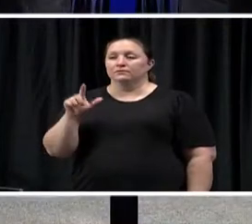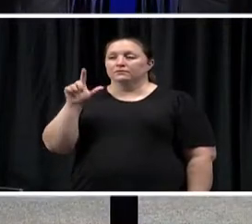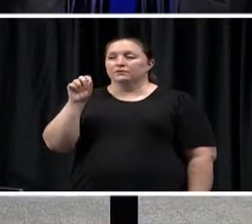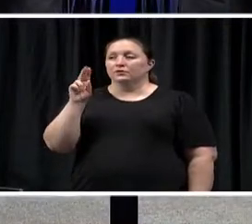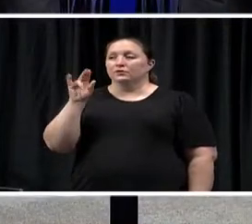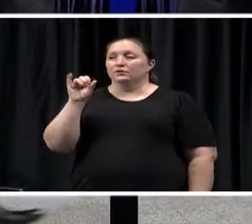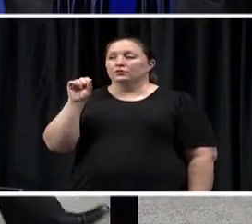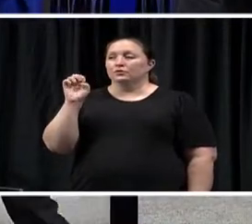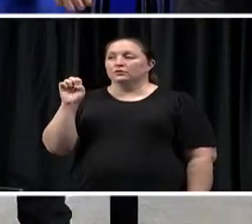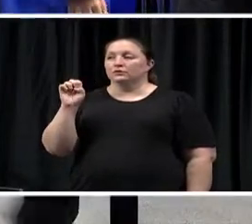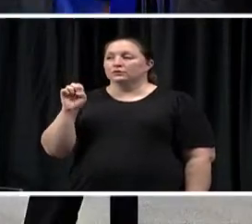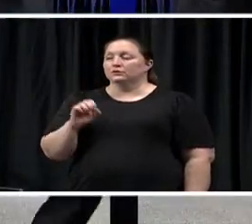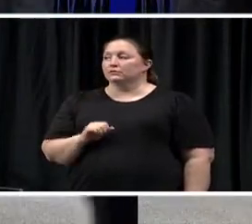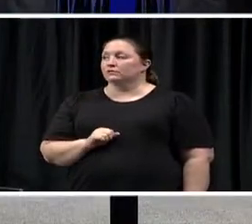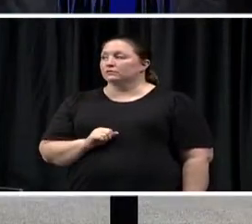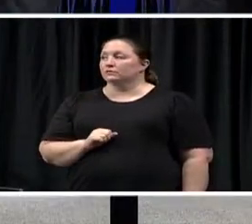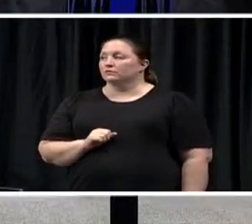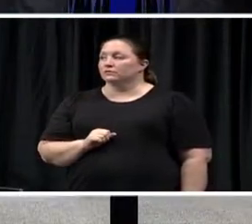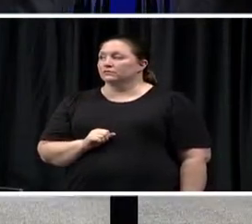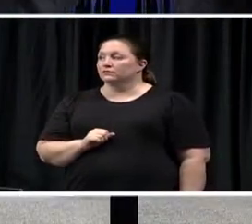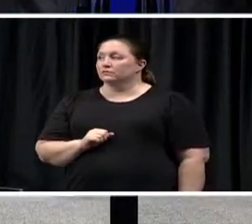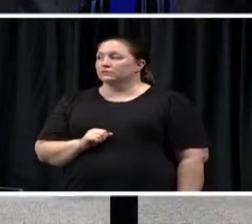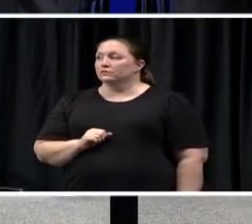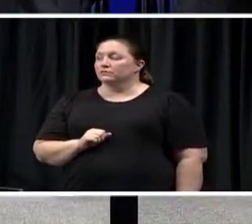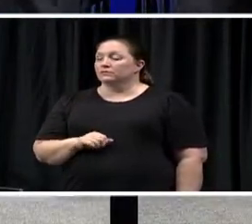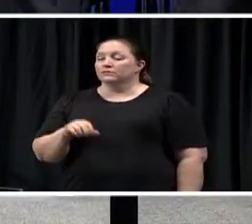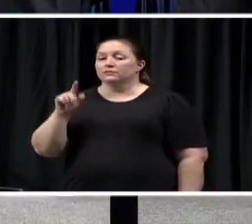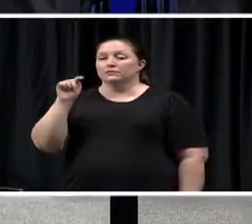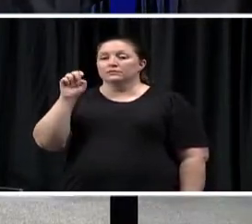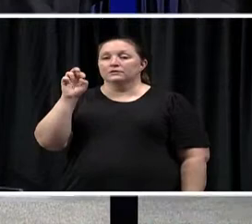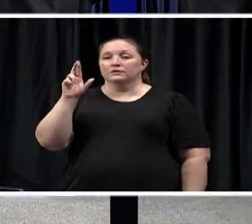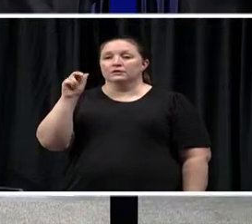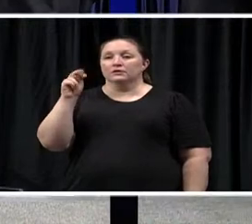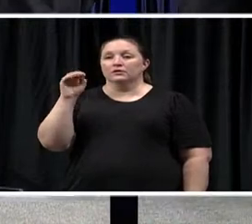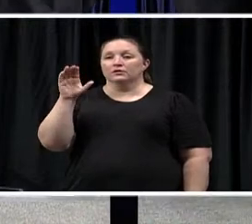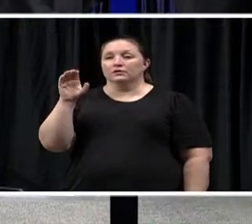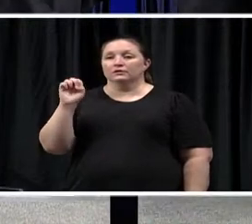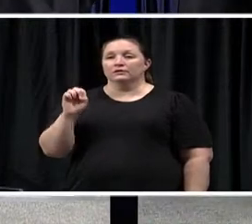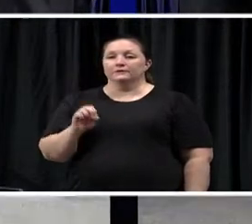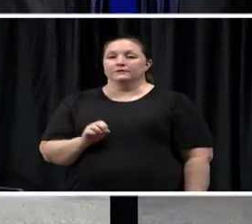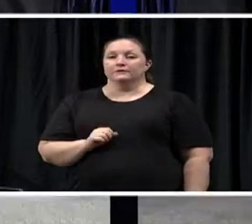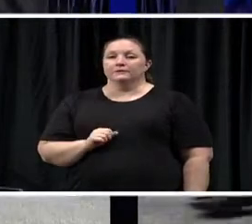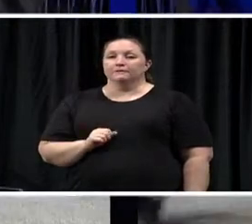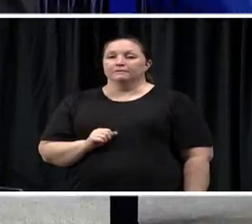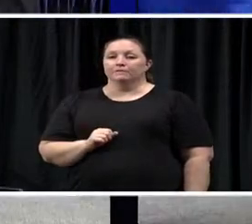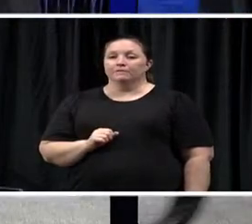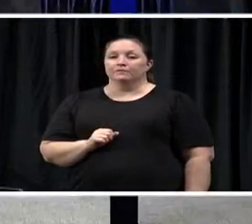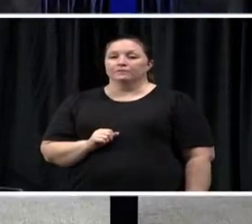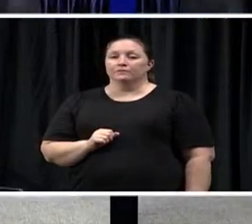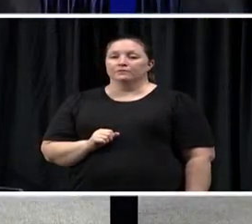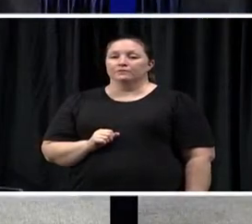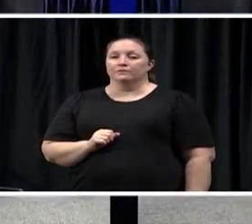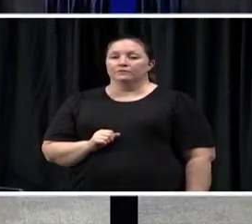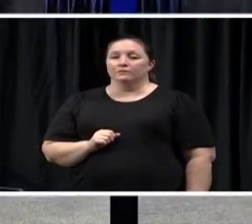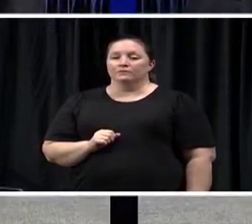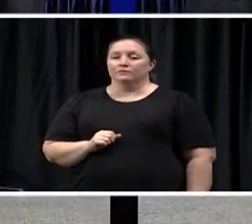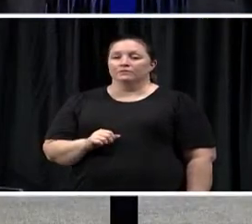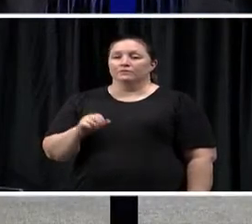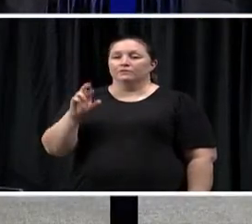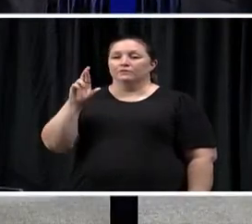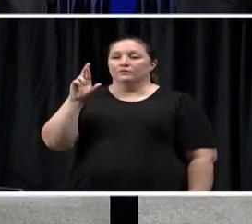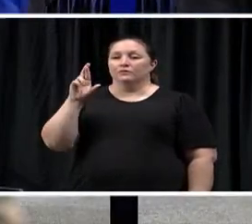Luis Alberto Sanchez Estevez. Terrence Johnson Schneider.